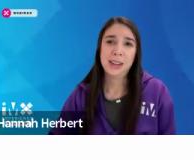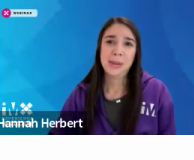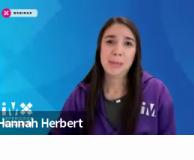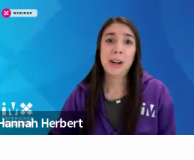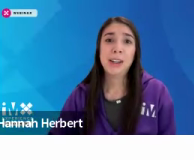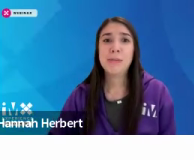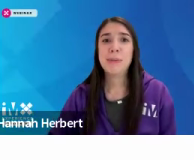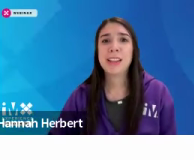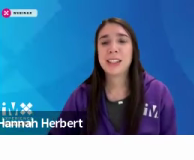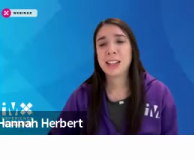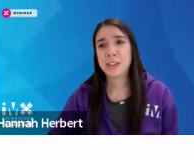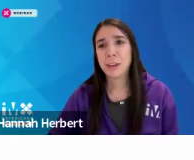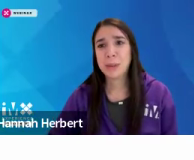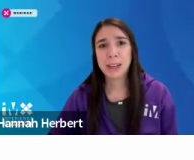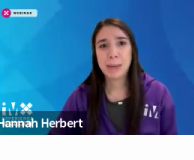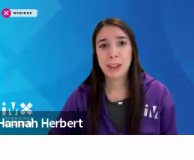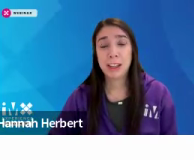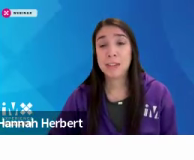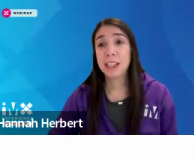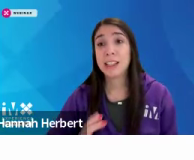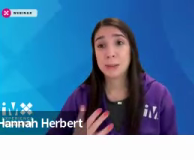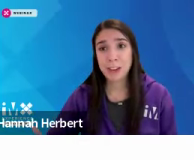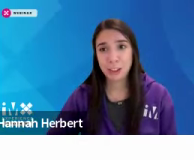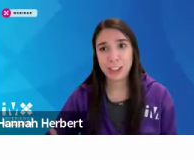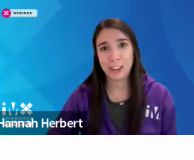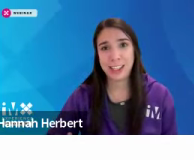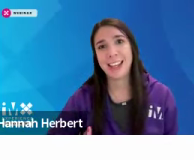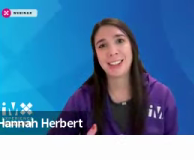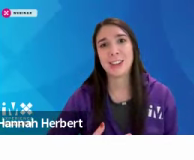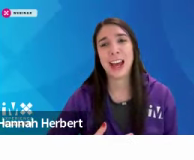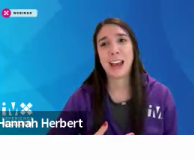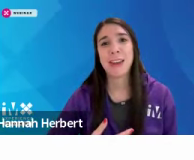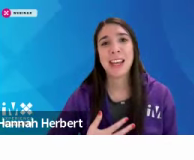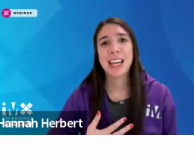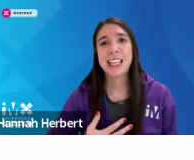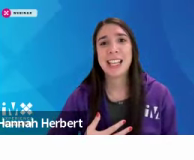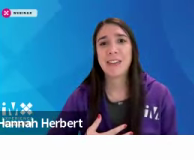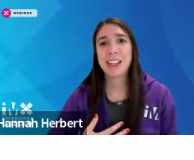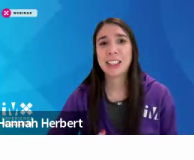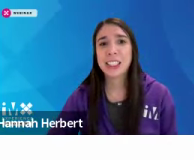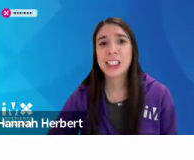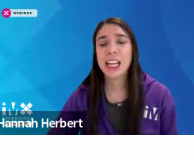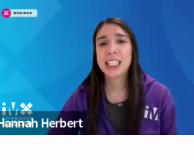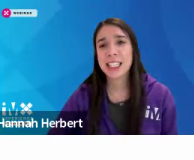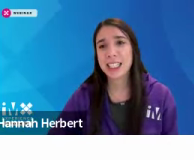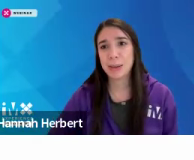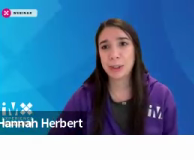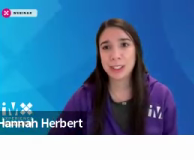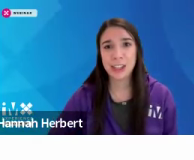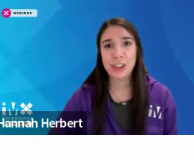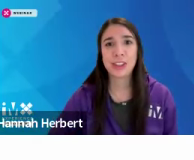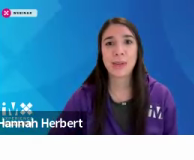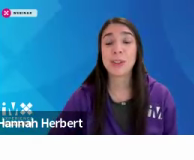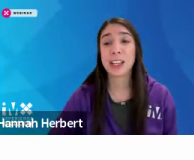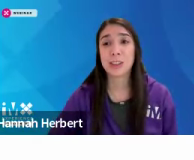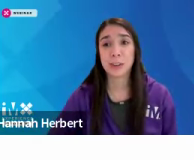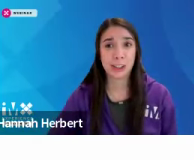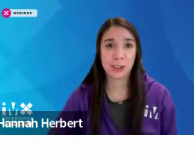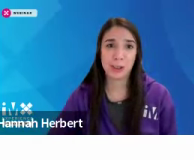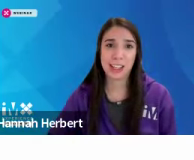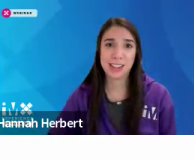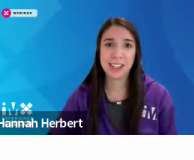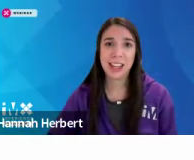Part of being successful with manipulatives, especially during centers time, is having clear and consistent procedures and